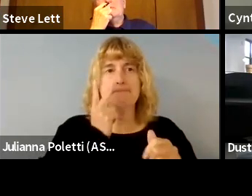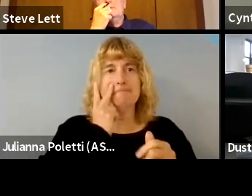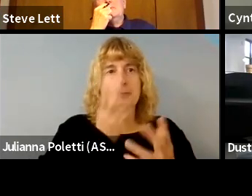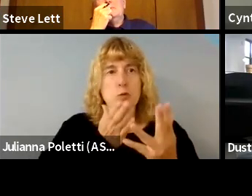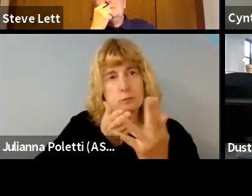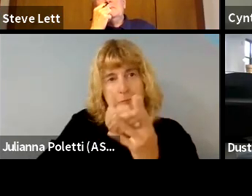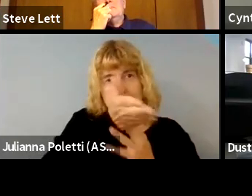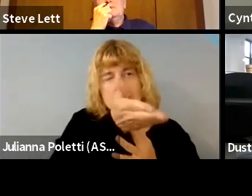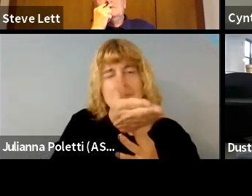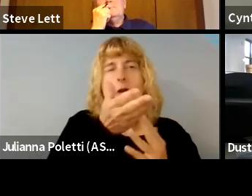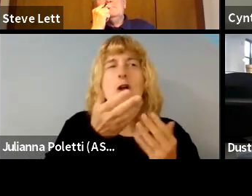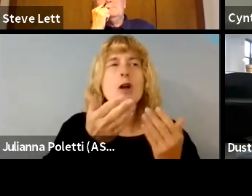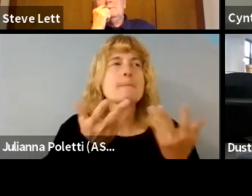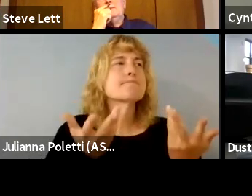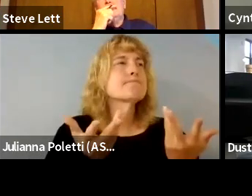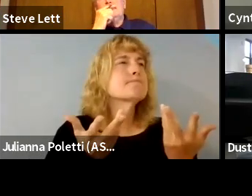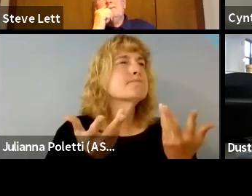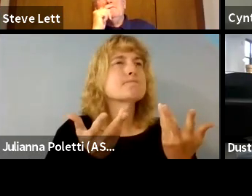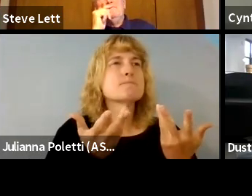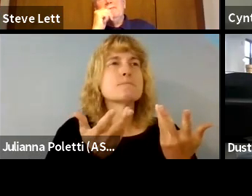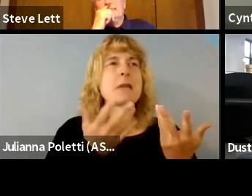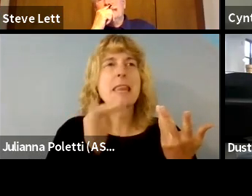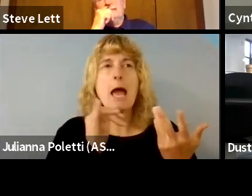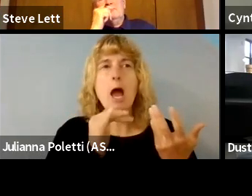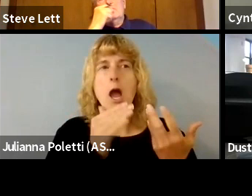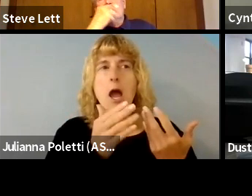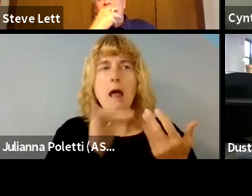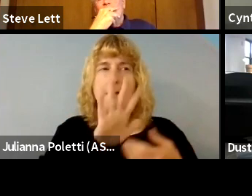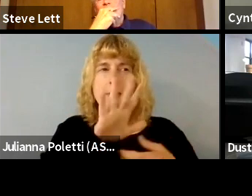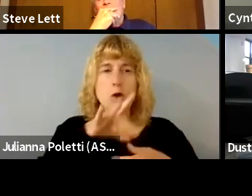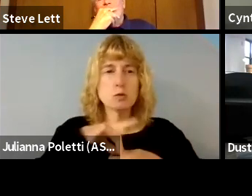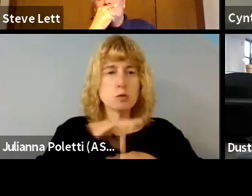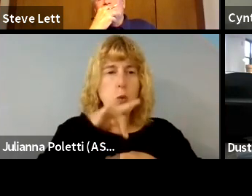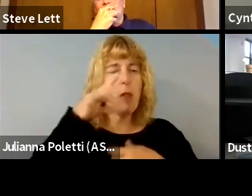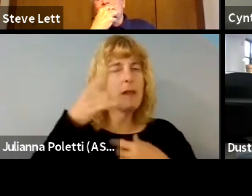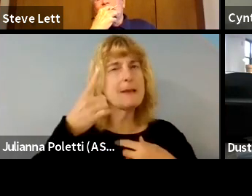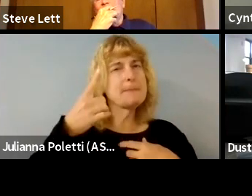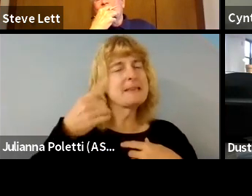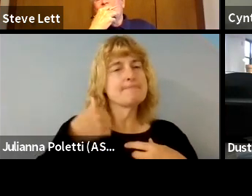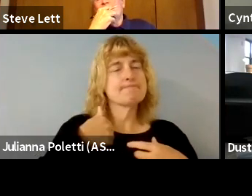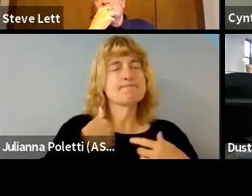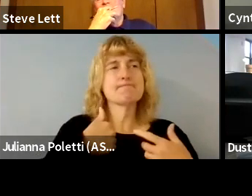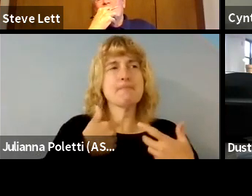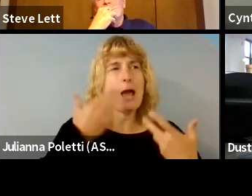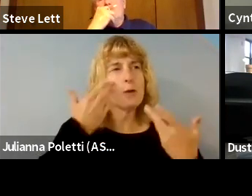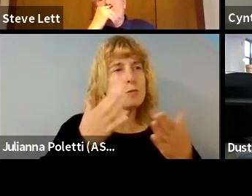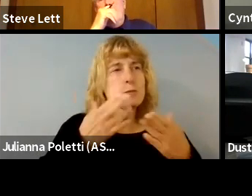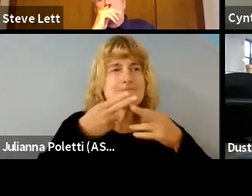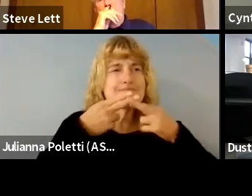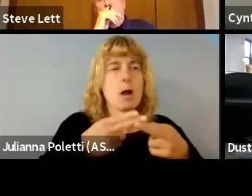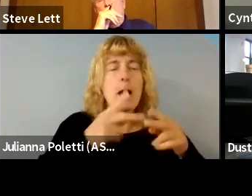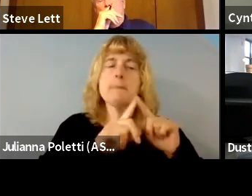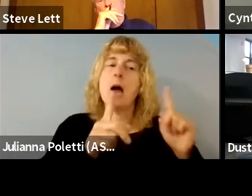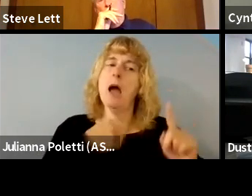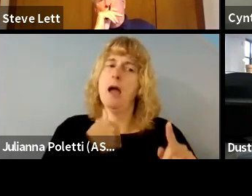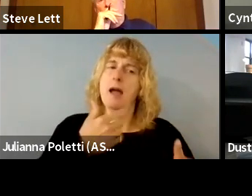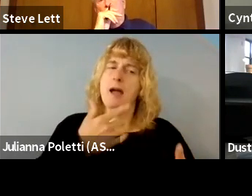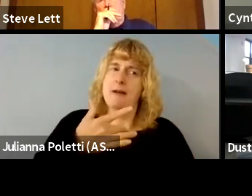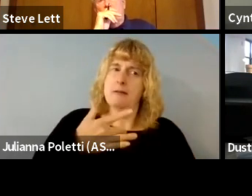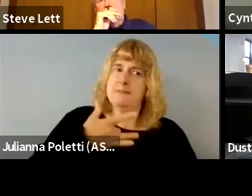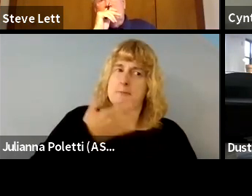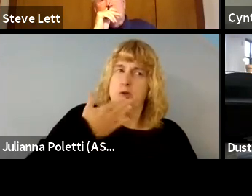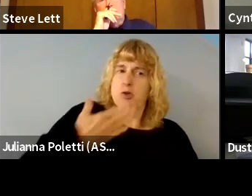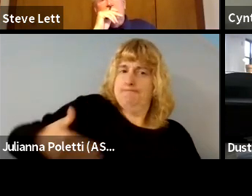like, I don't know if you'd call it their souls or whatever, but I just have a good instinct about people and who's a good match